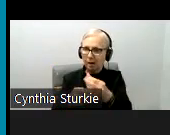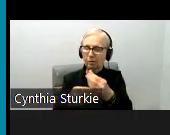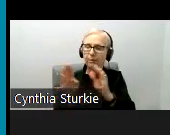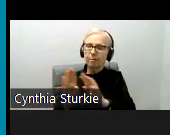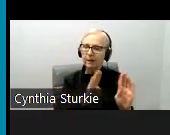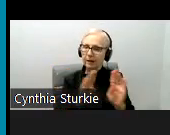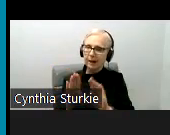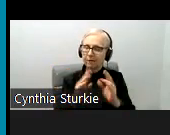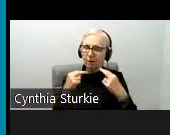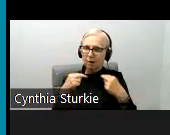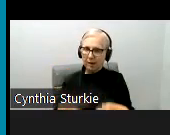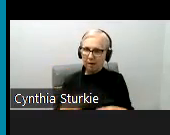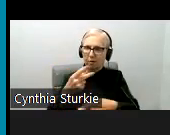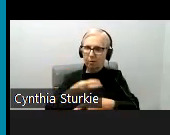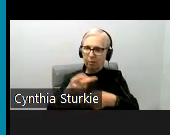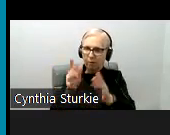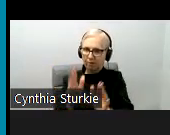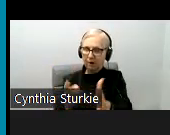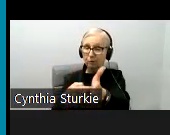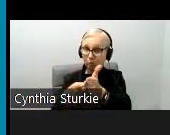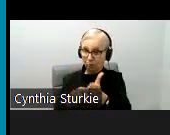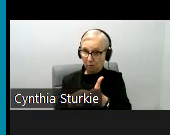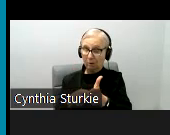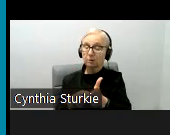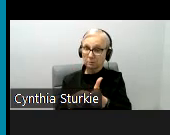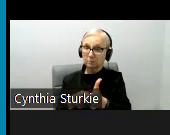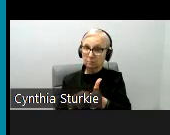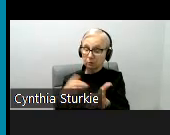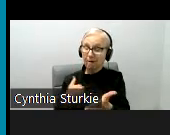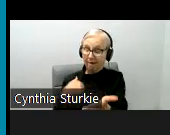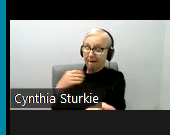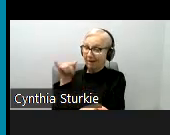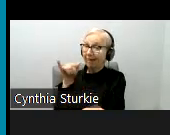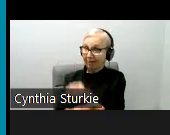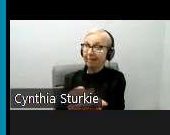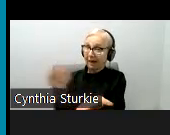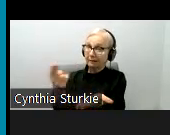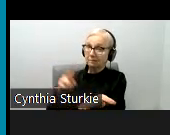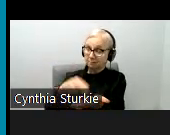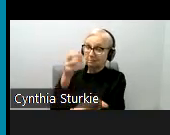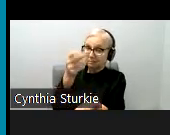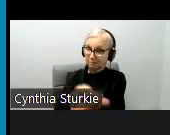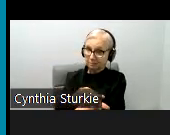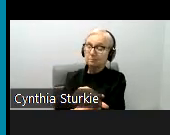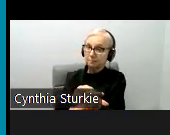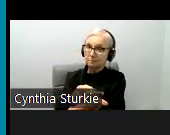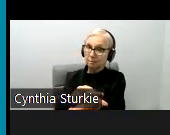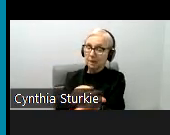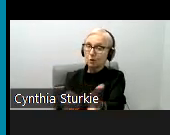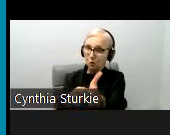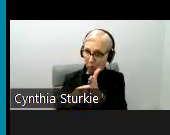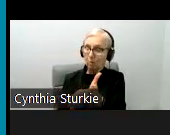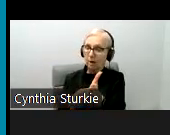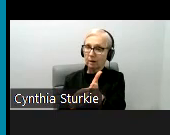health providers are required to have this endorsement. So this is one that is required.